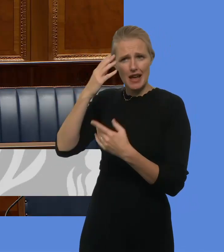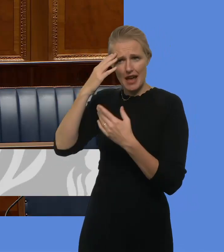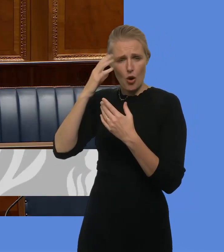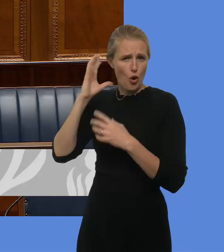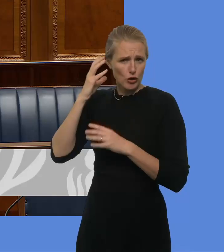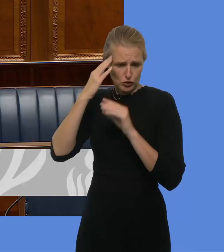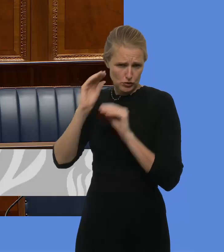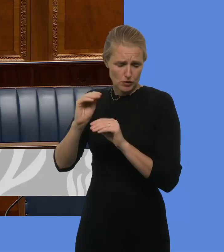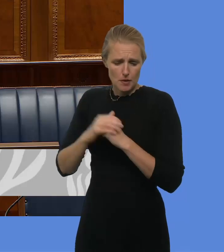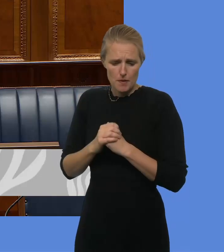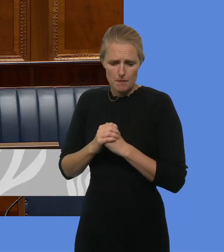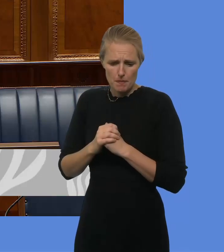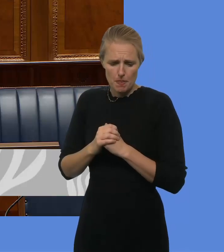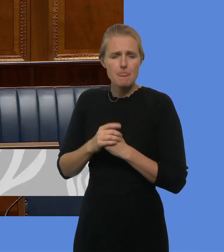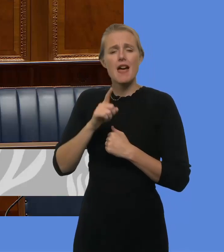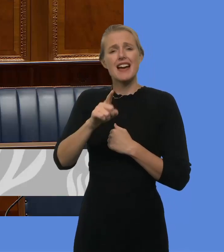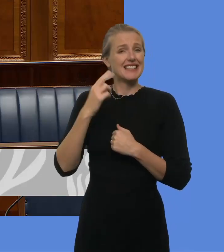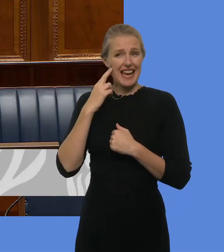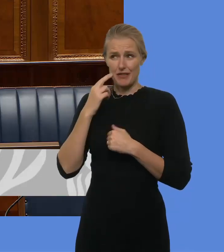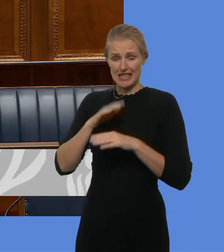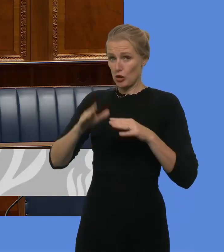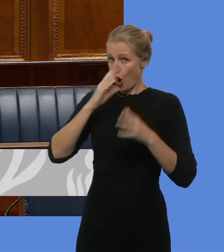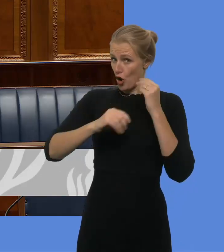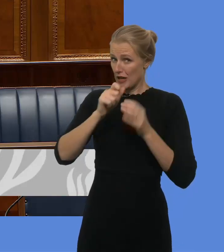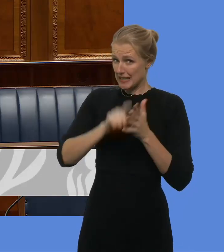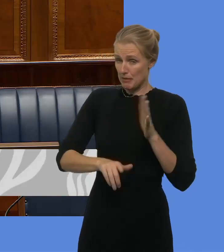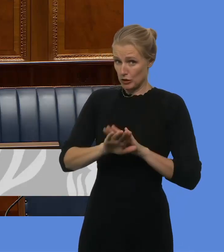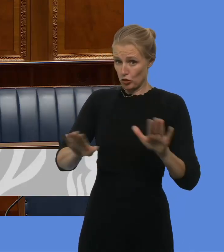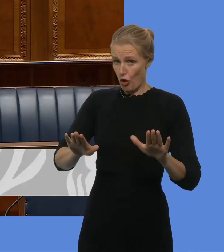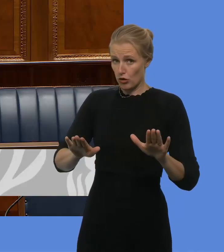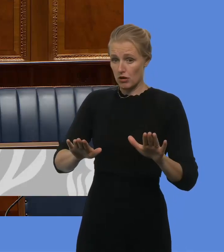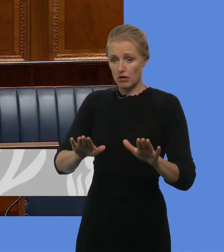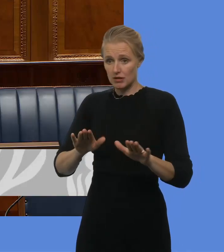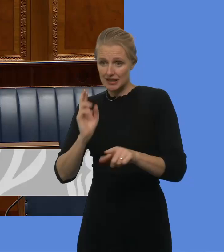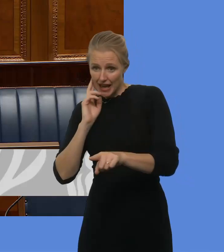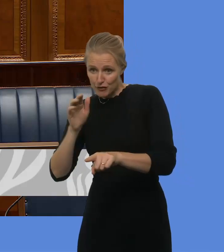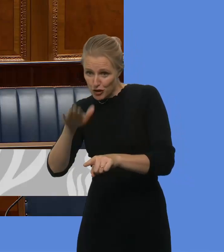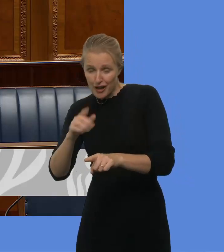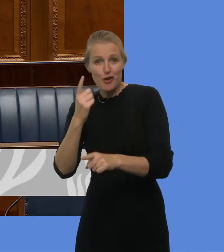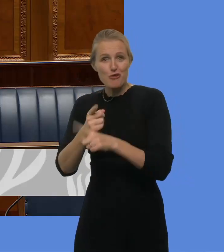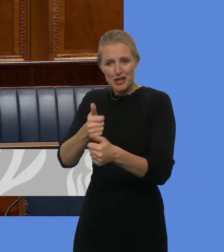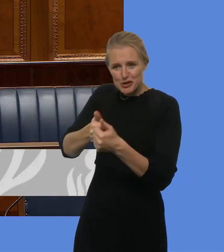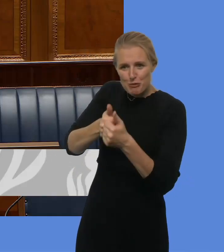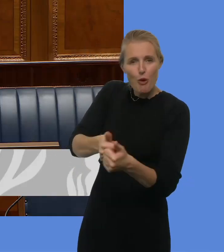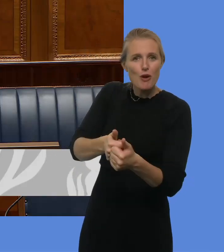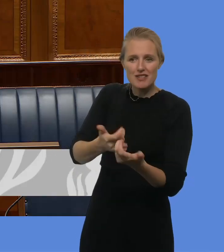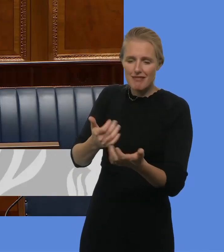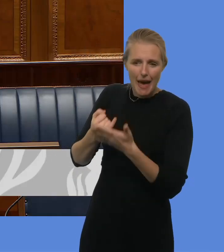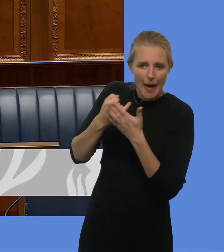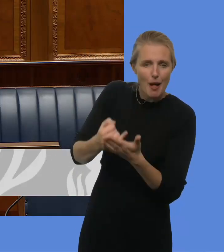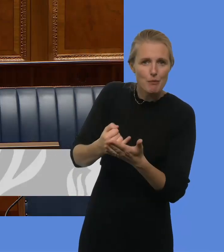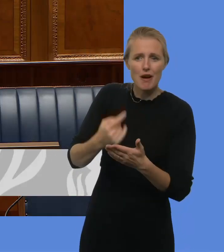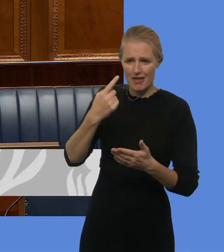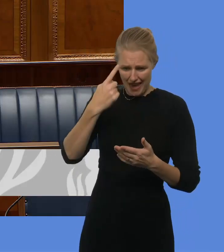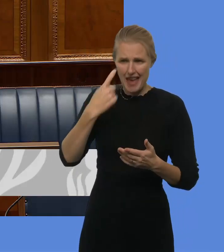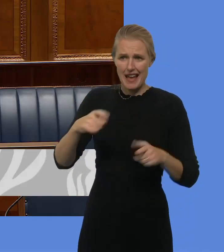deafness is not a learning disability, and that with given the right support and help, children can at least match pace with